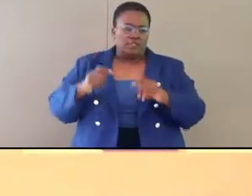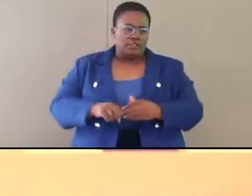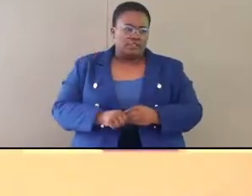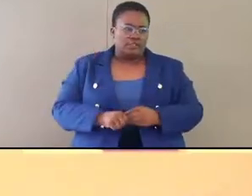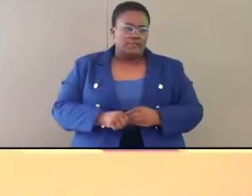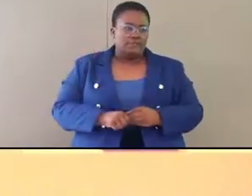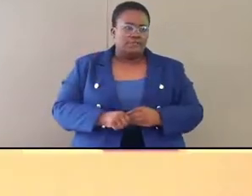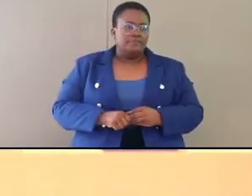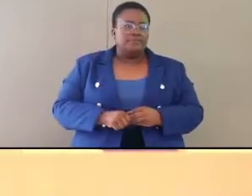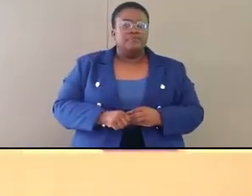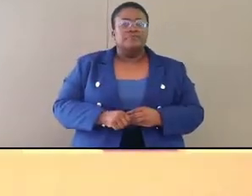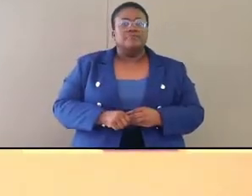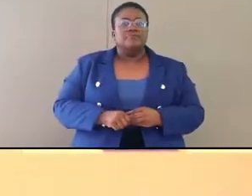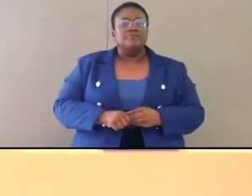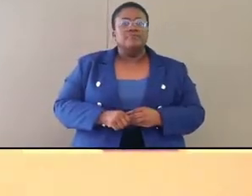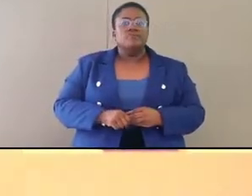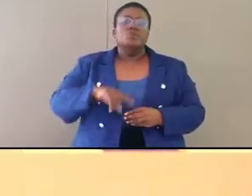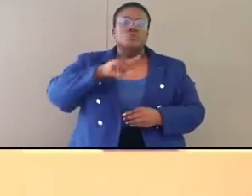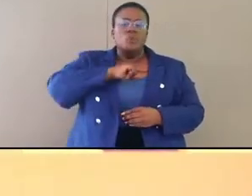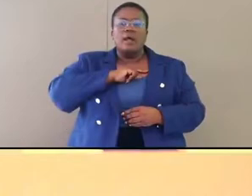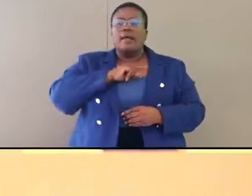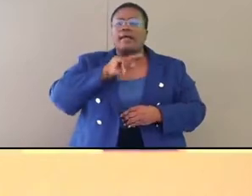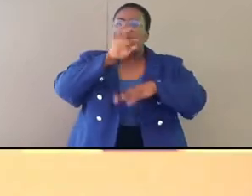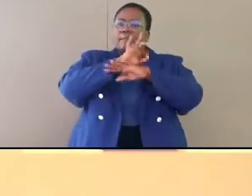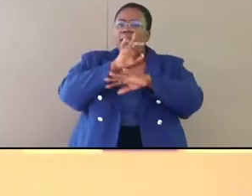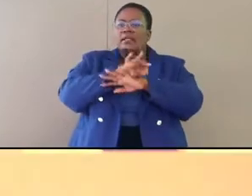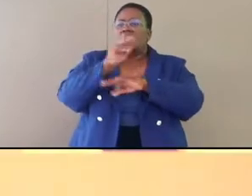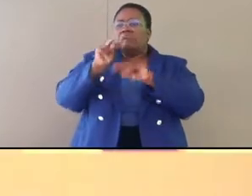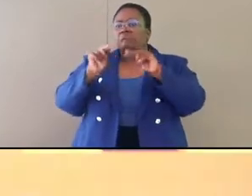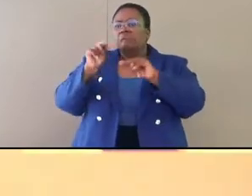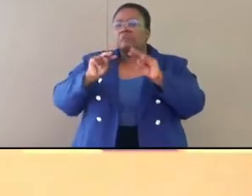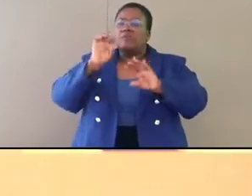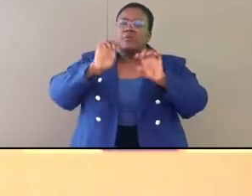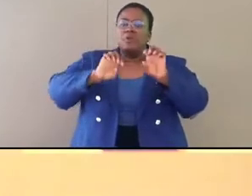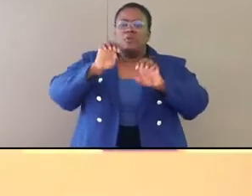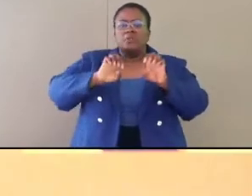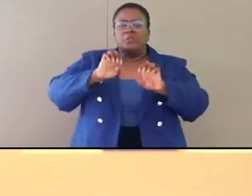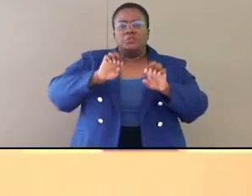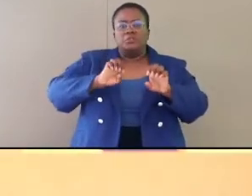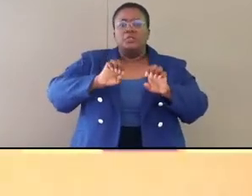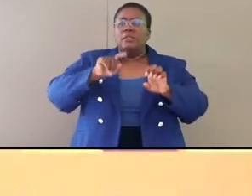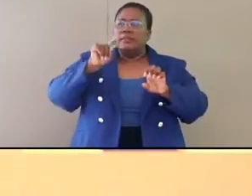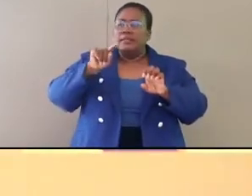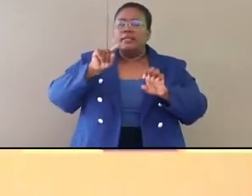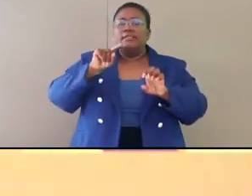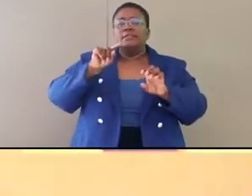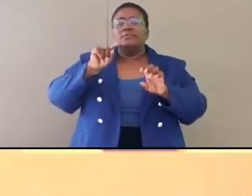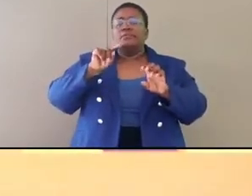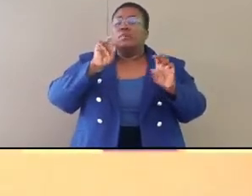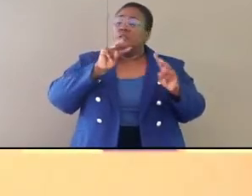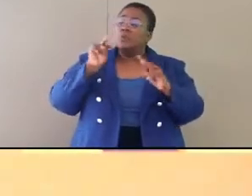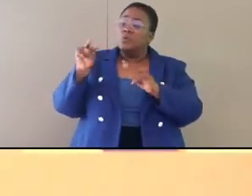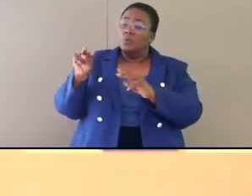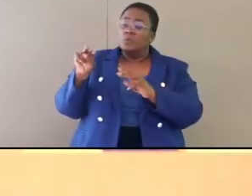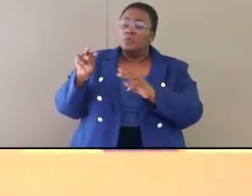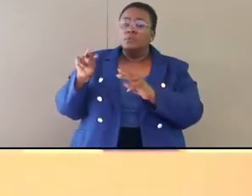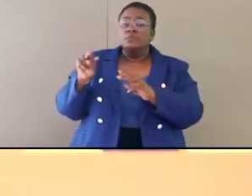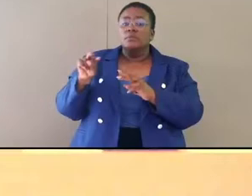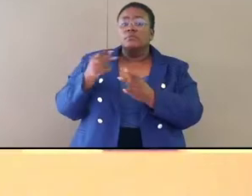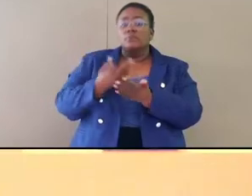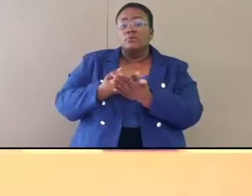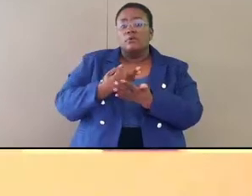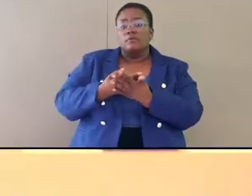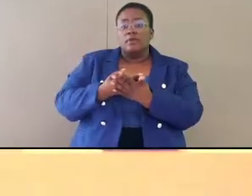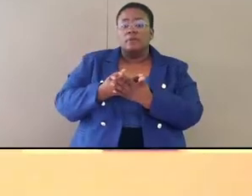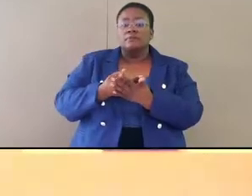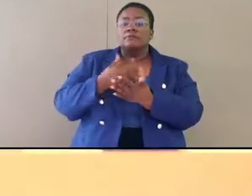the reasons why we have planning monitoring and evaluation it was a recognition of the fact that we've